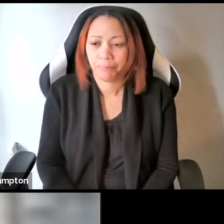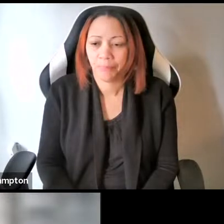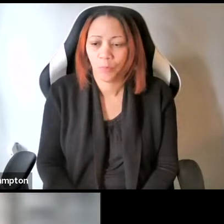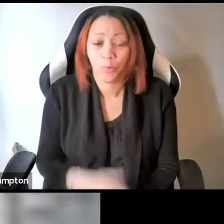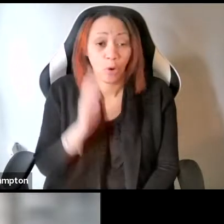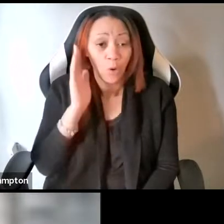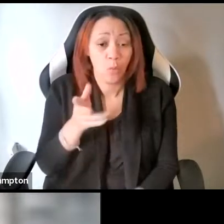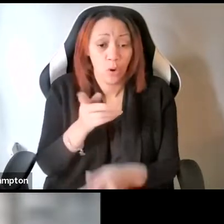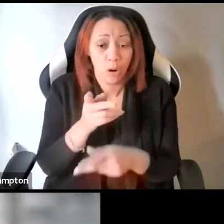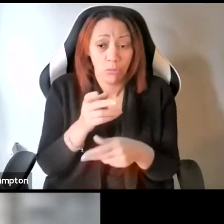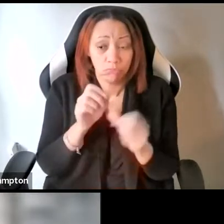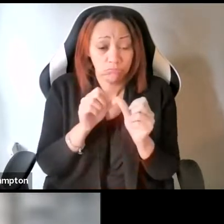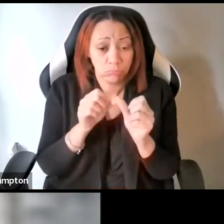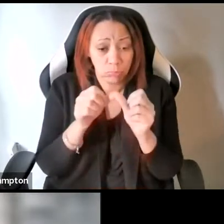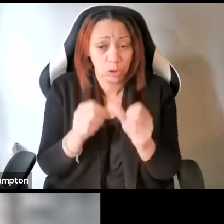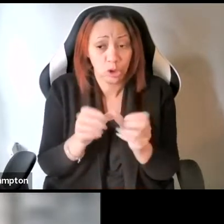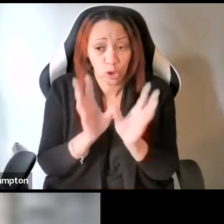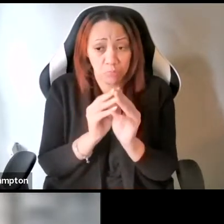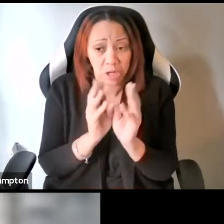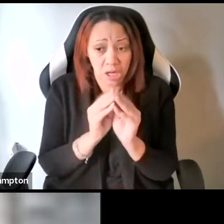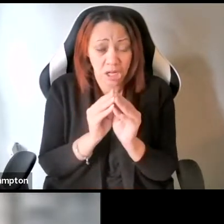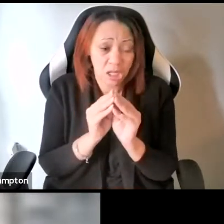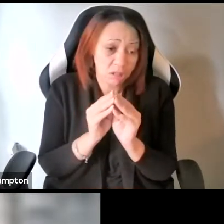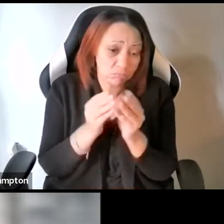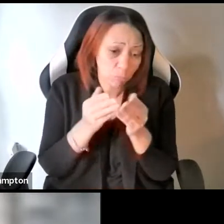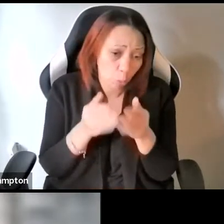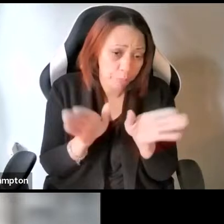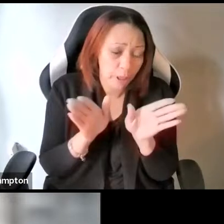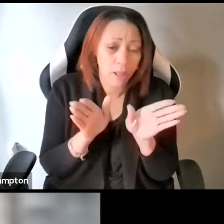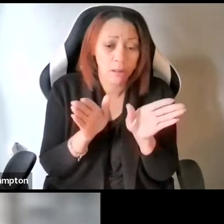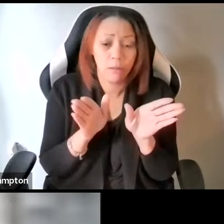meeting open for a while.